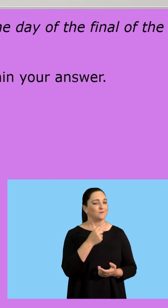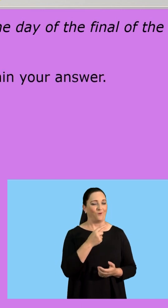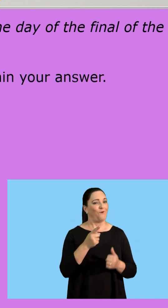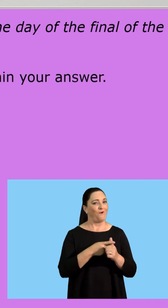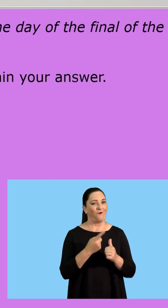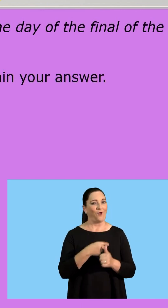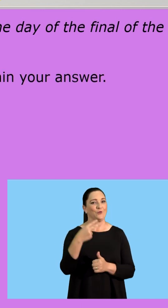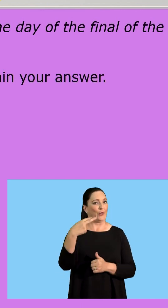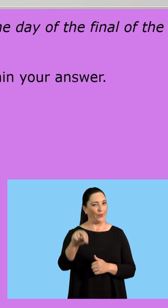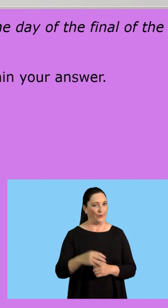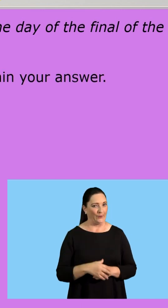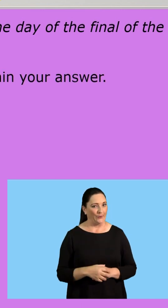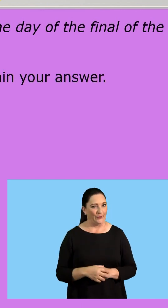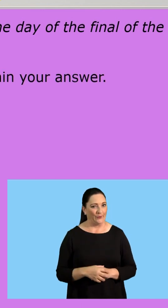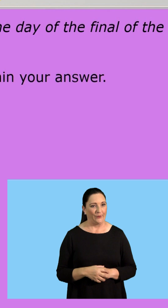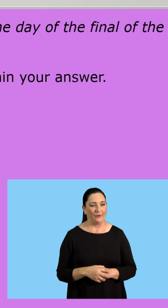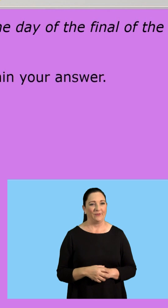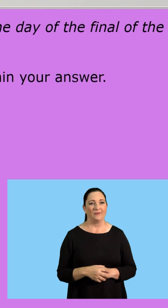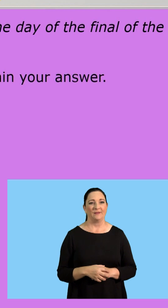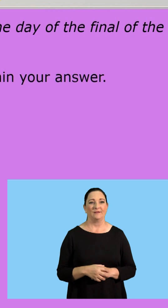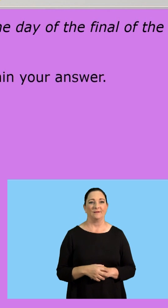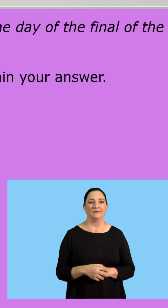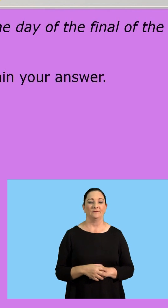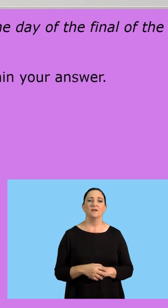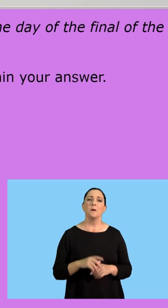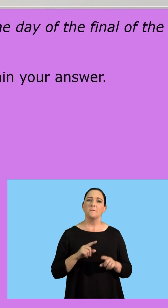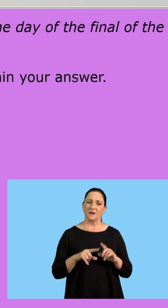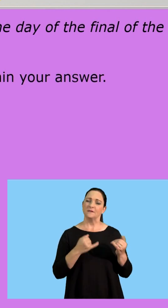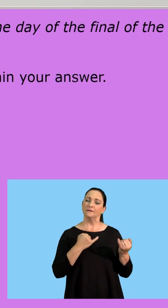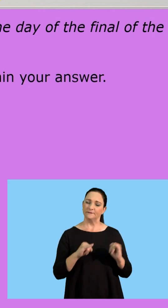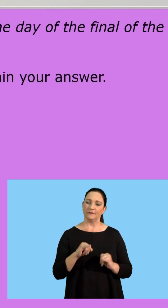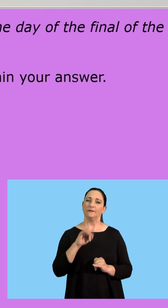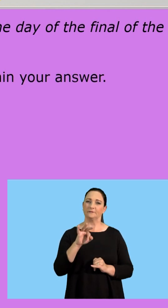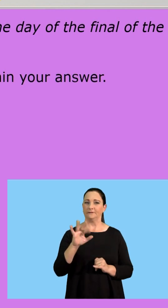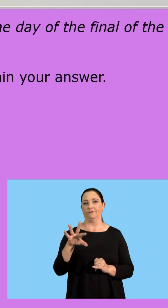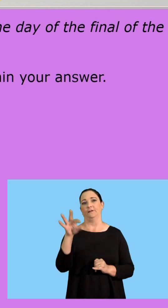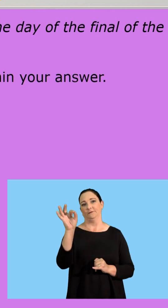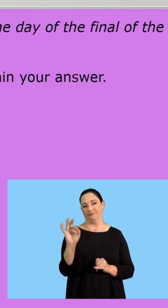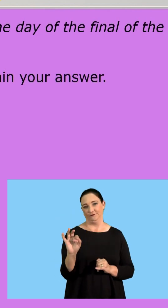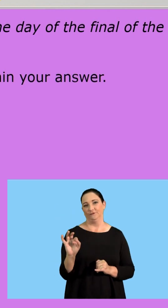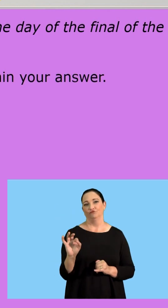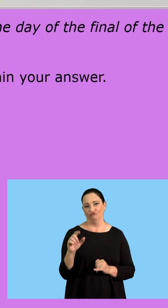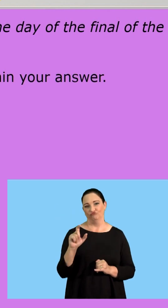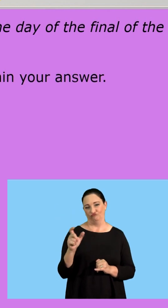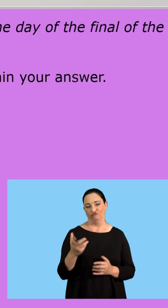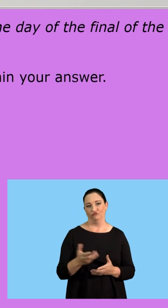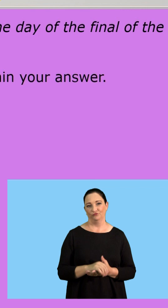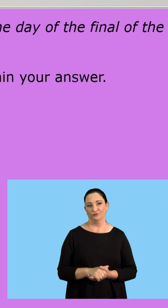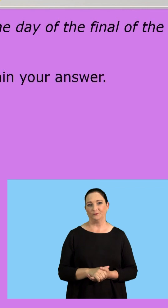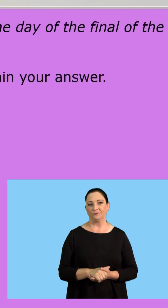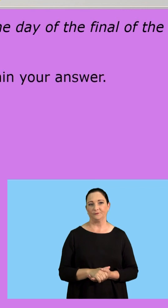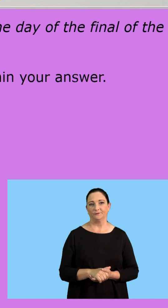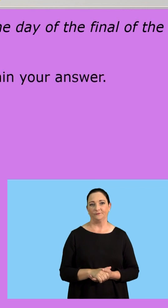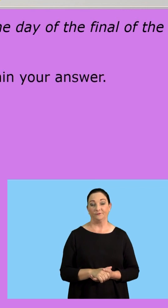here the answer is no. There is still a 35% chance